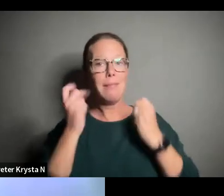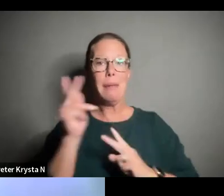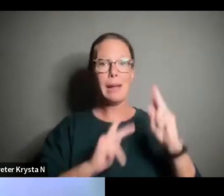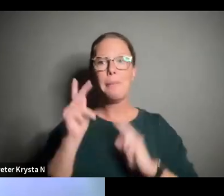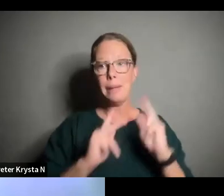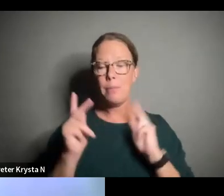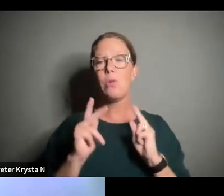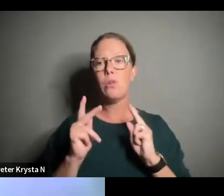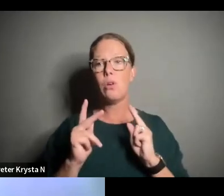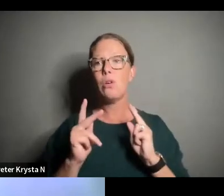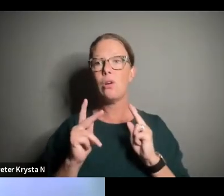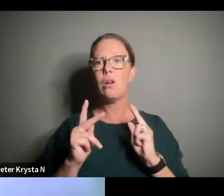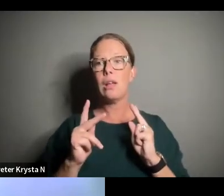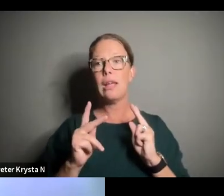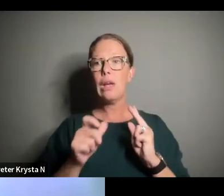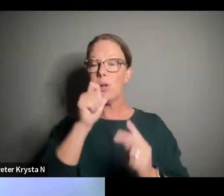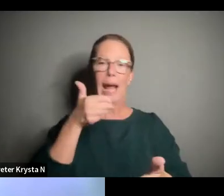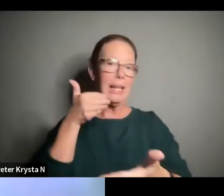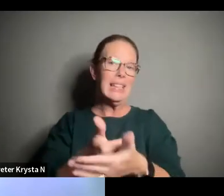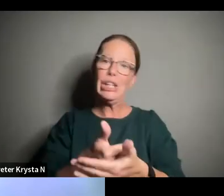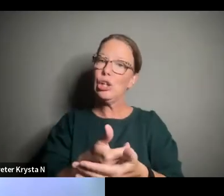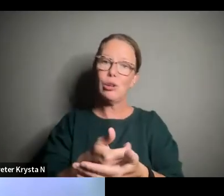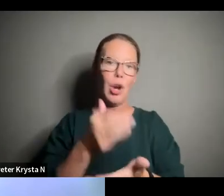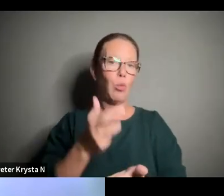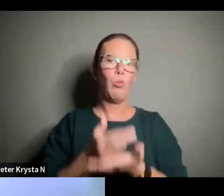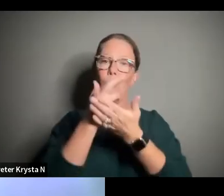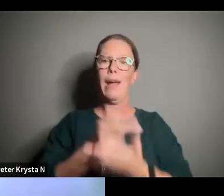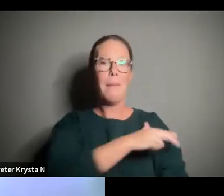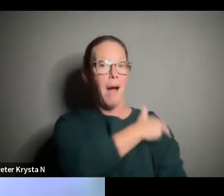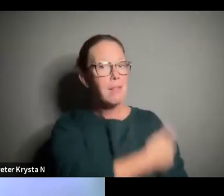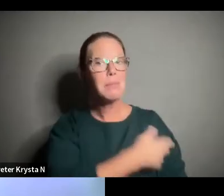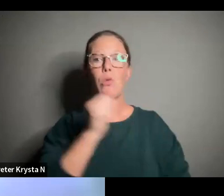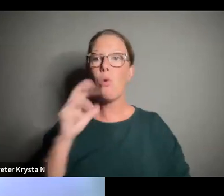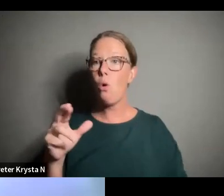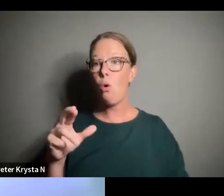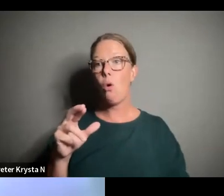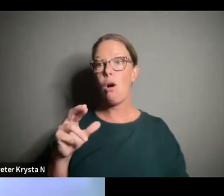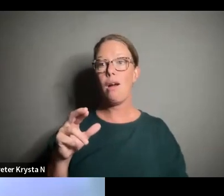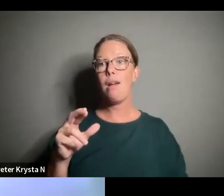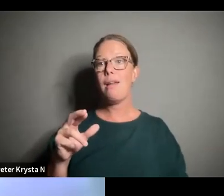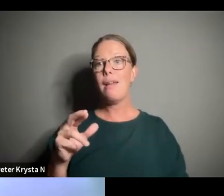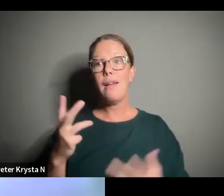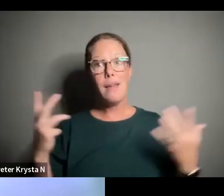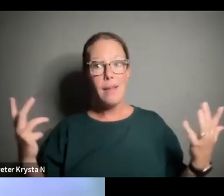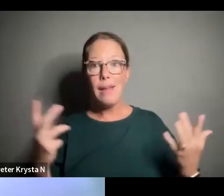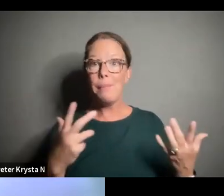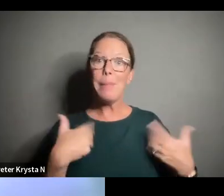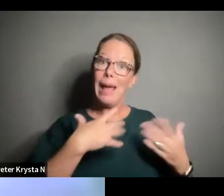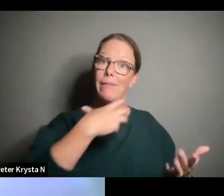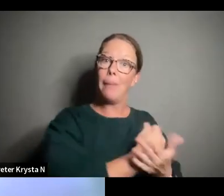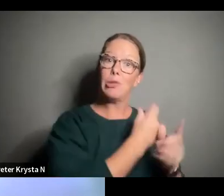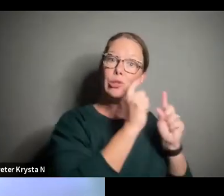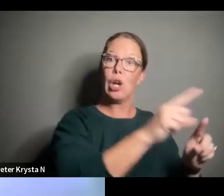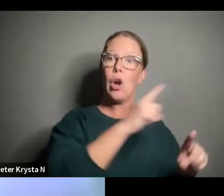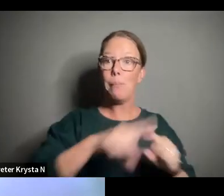in not near a rehab hospital, or maybe they have the opportunity to go, but they've just been through this horrible